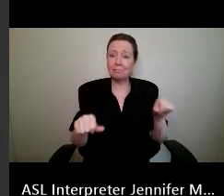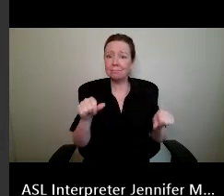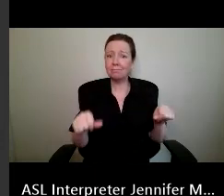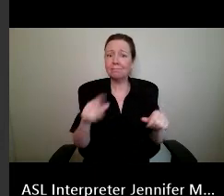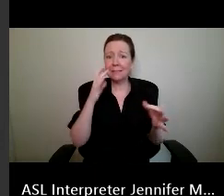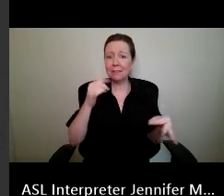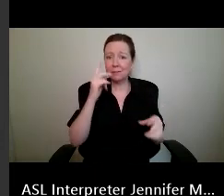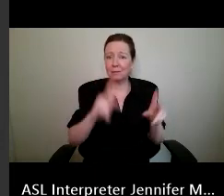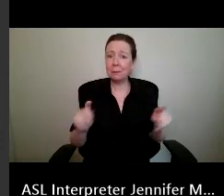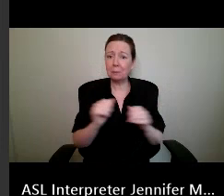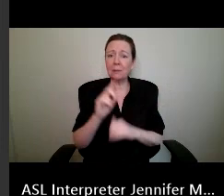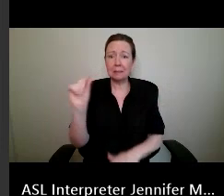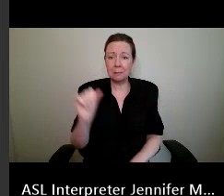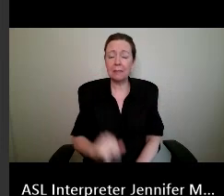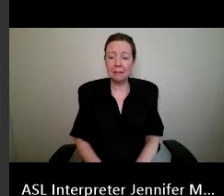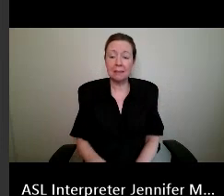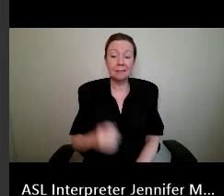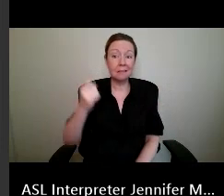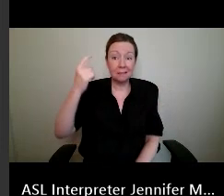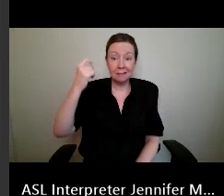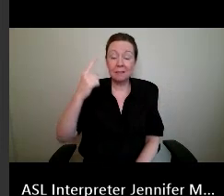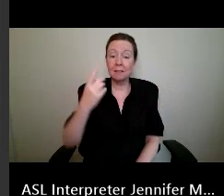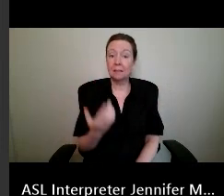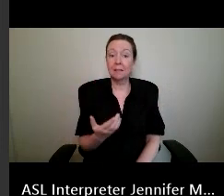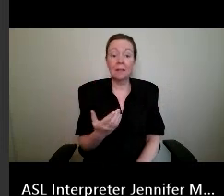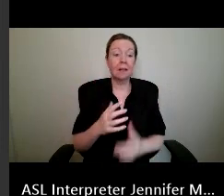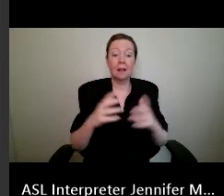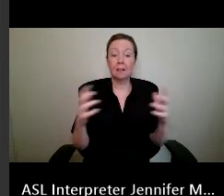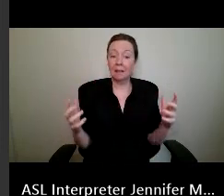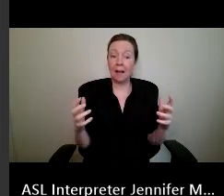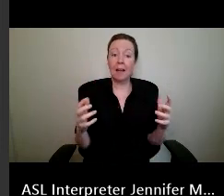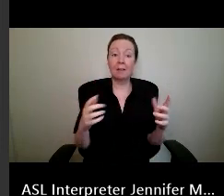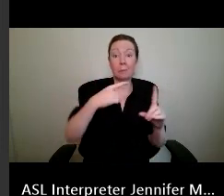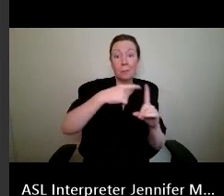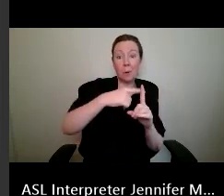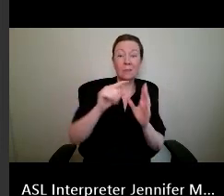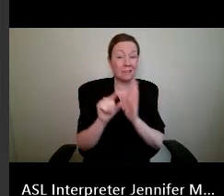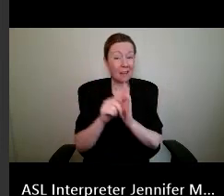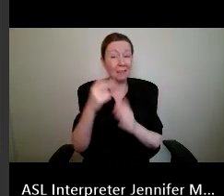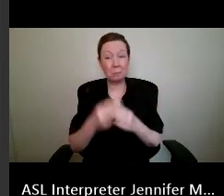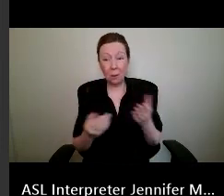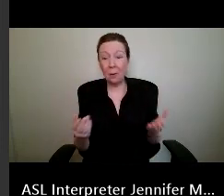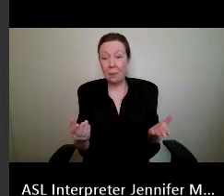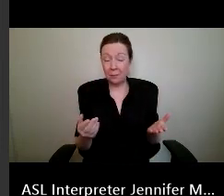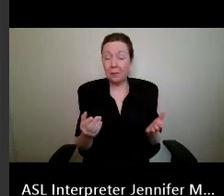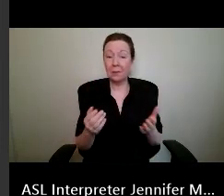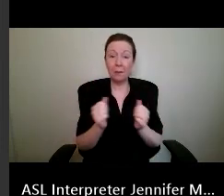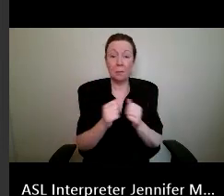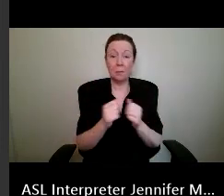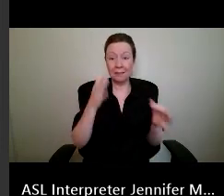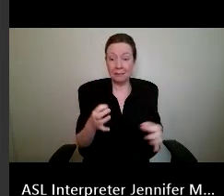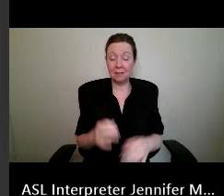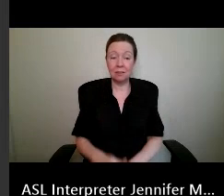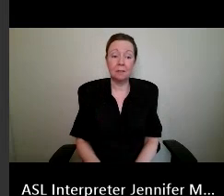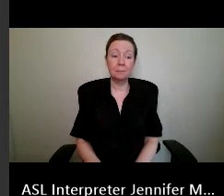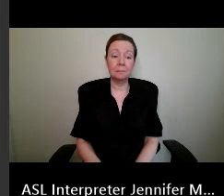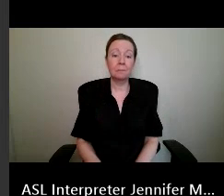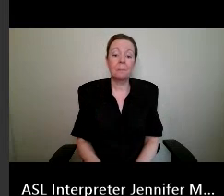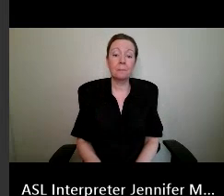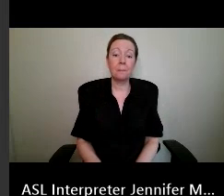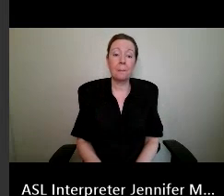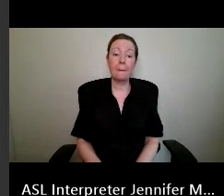for individuals with disabilities because there are a lot of pros and cons with this decision. And